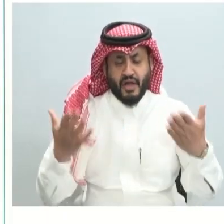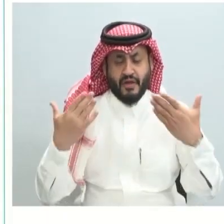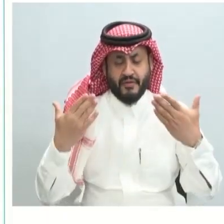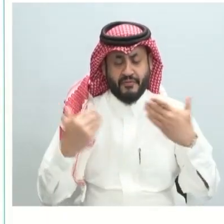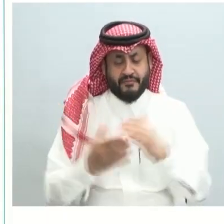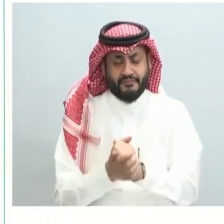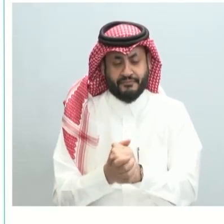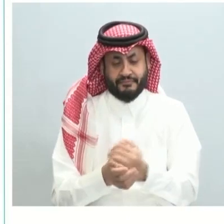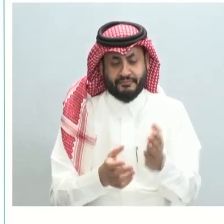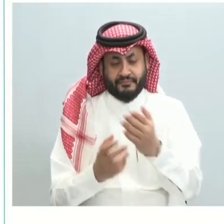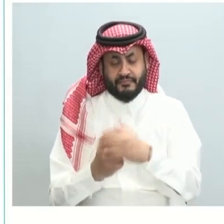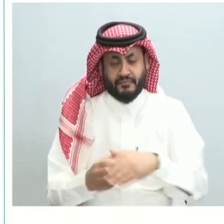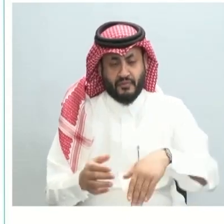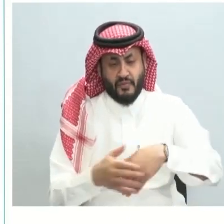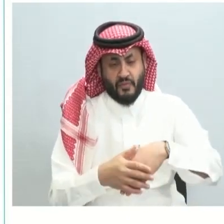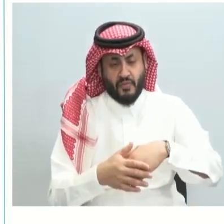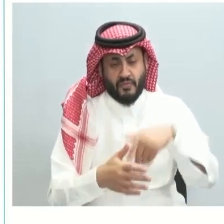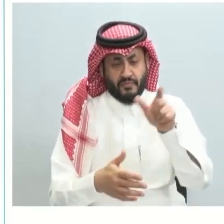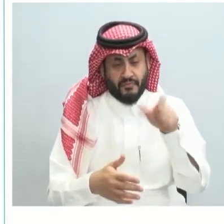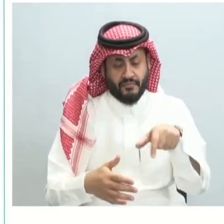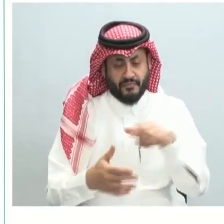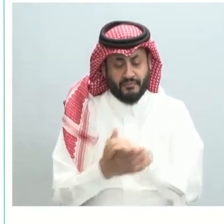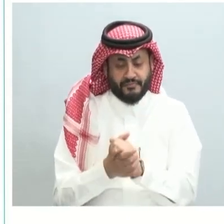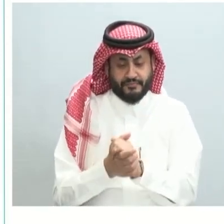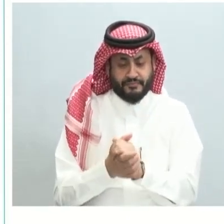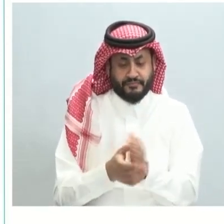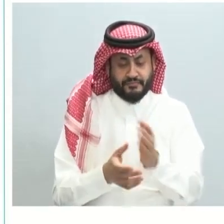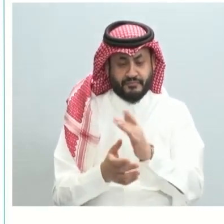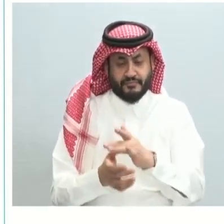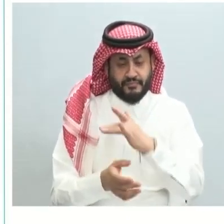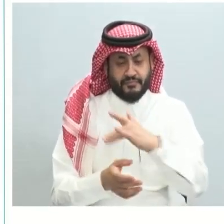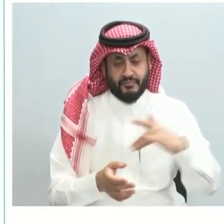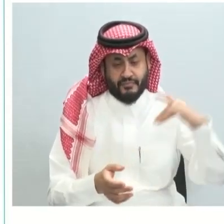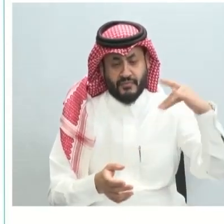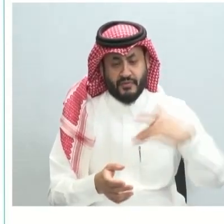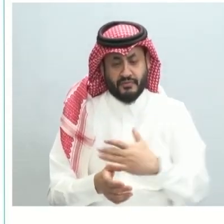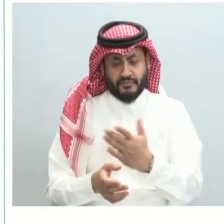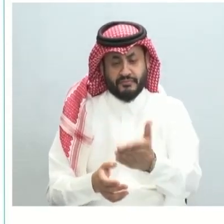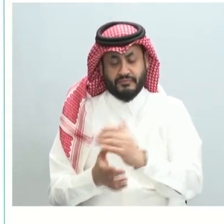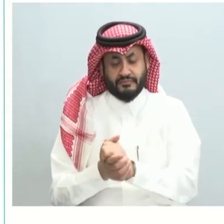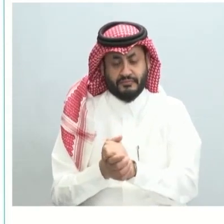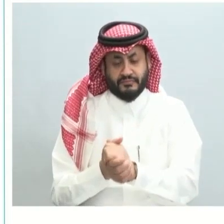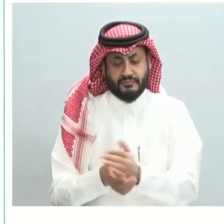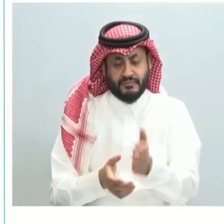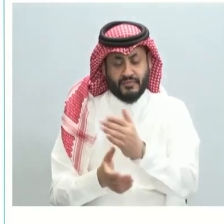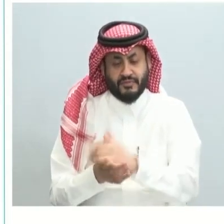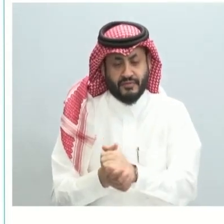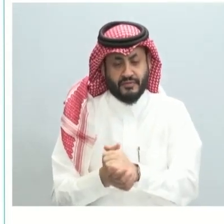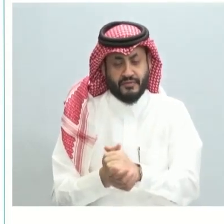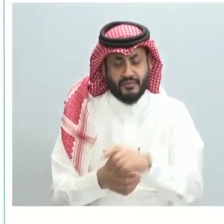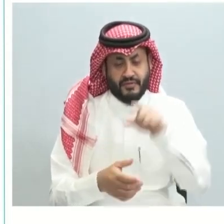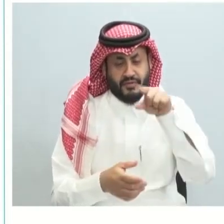And also here we have a picture of a player. And here we have a picture of this girl. And here we